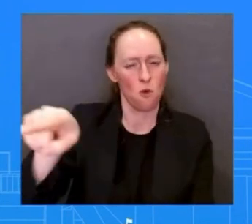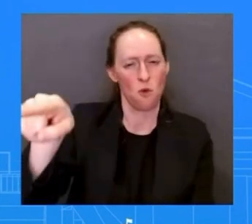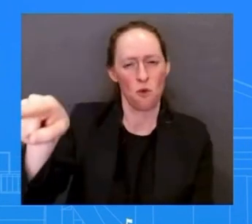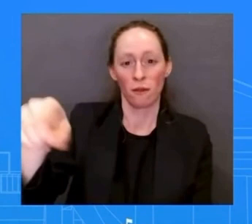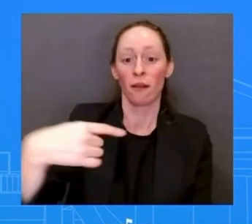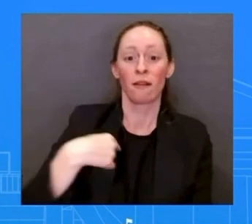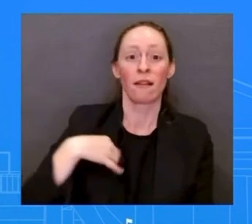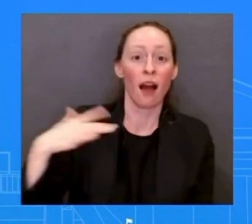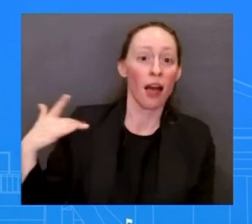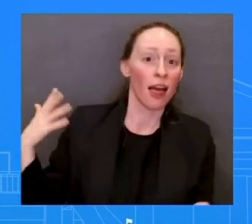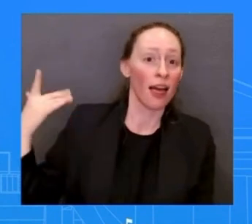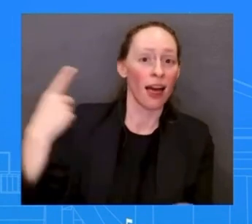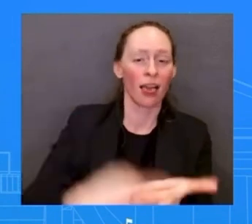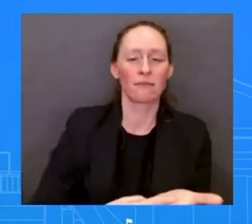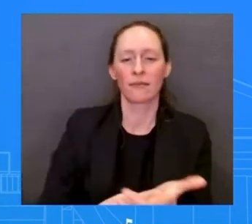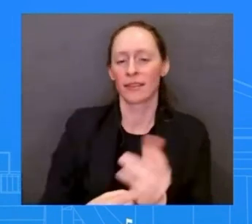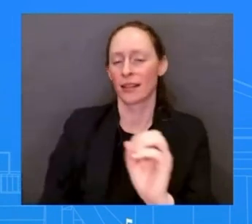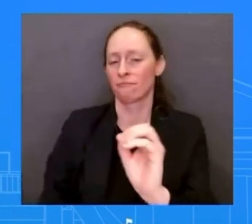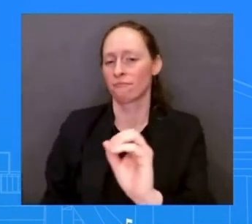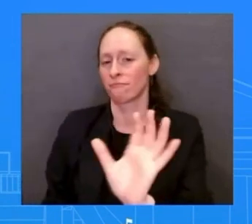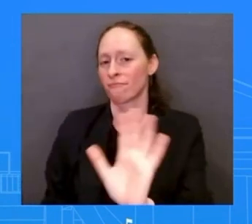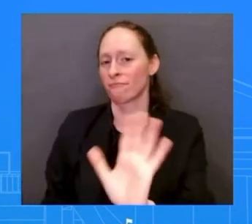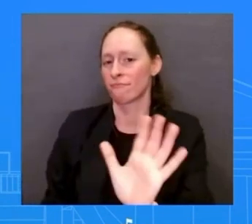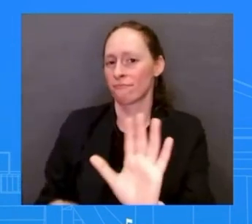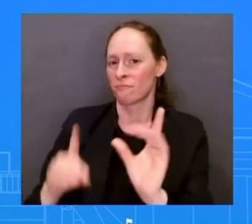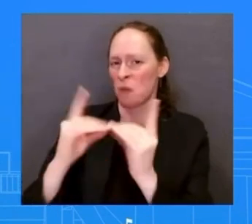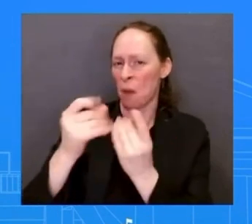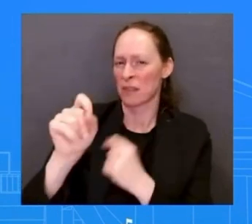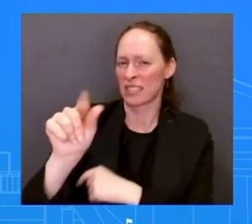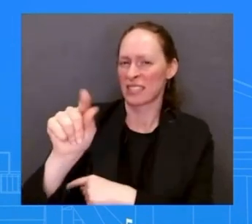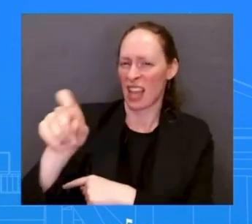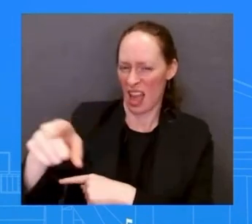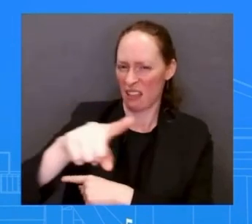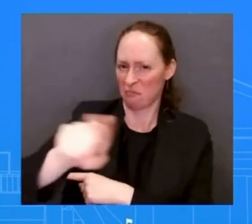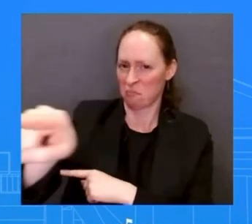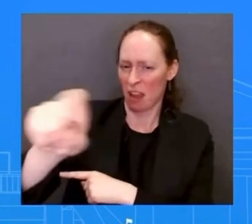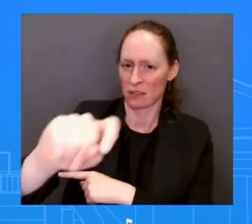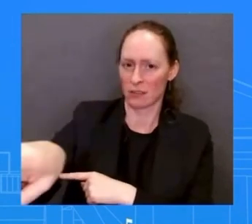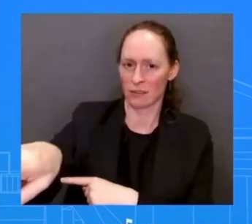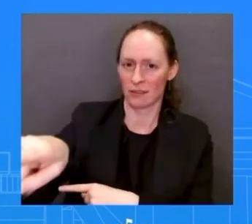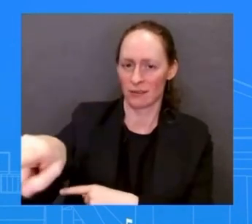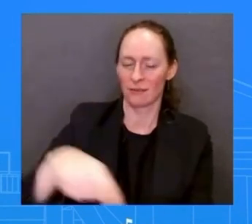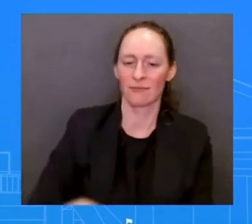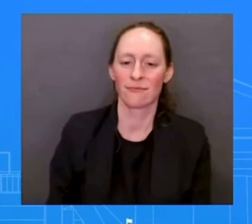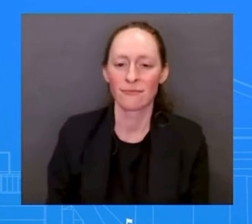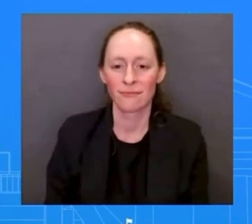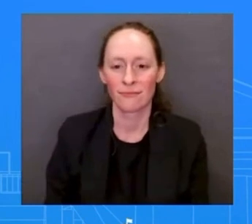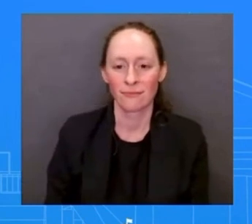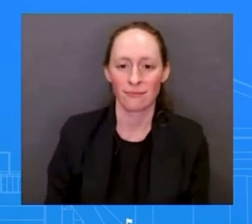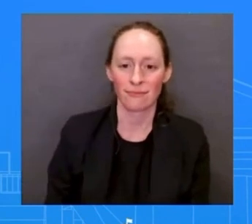State Department report. Clearly, it is part of the administration. If that's what it lays out, that's what it lays out.